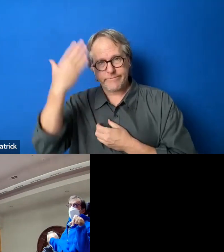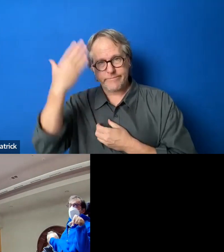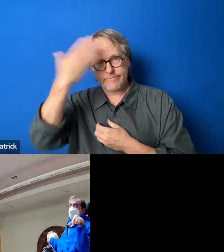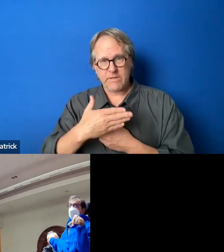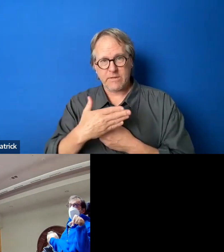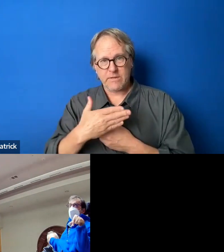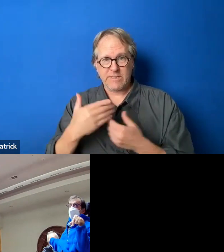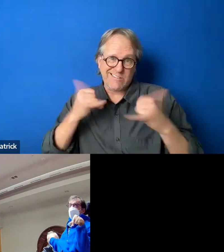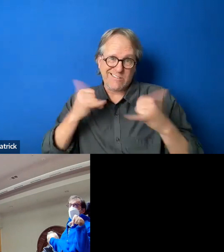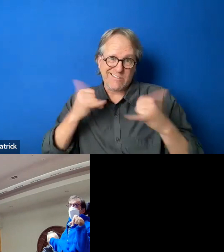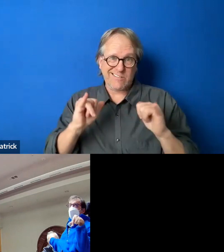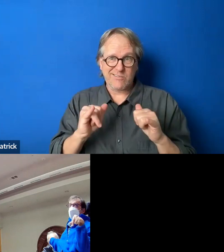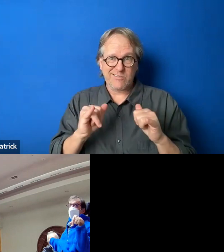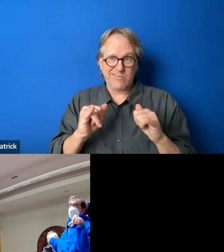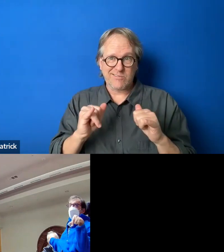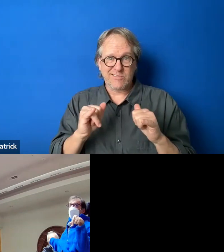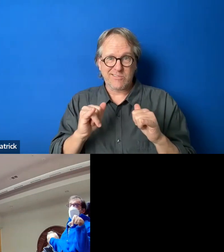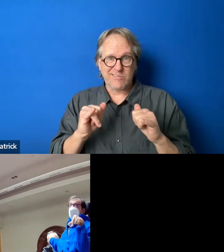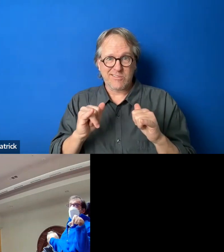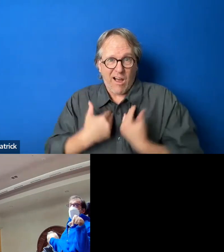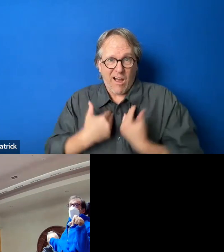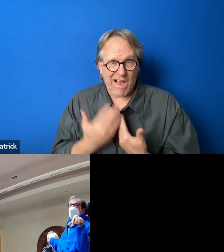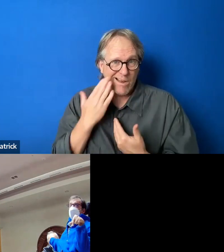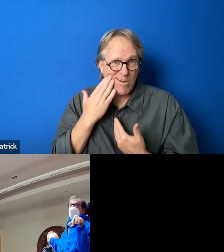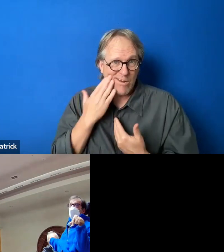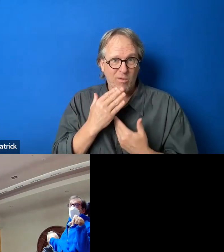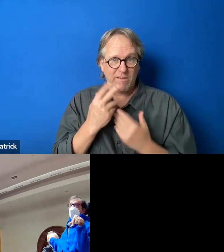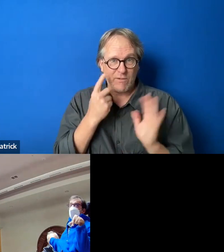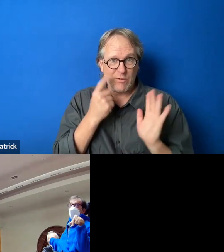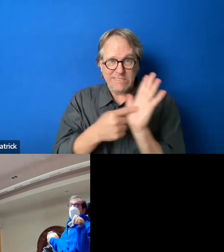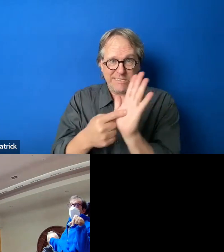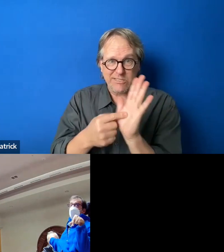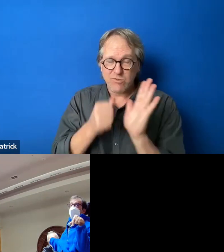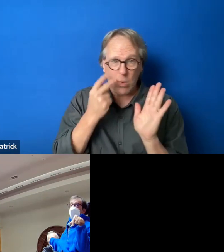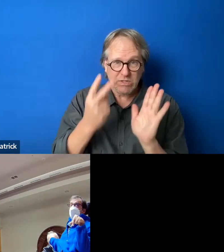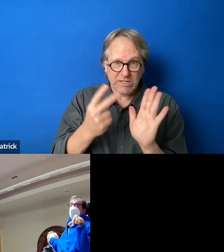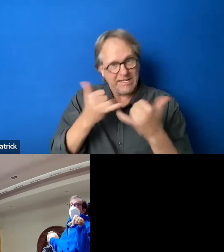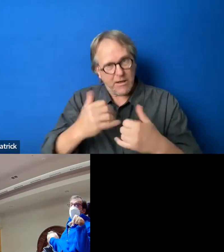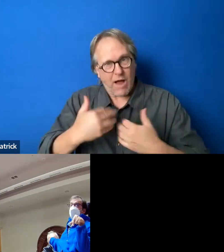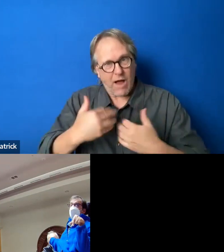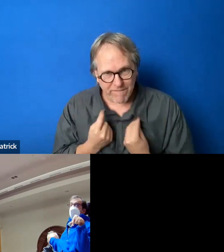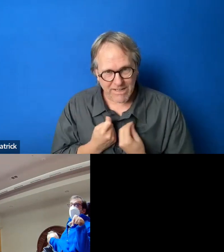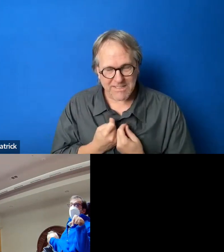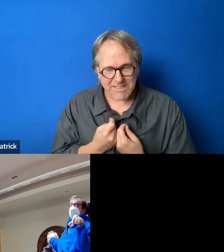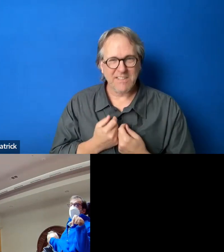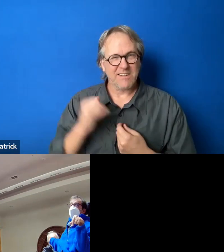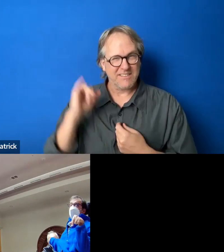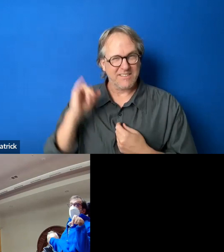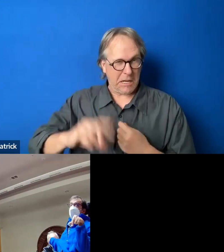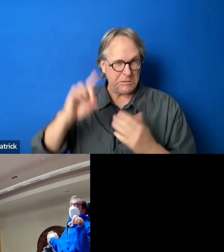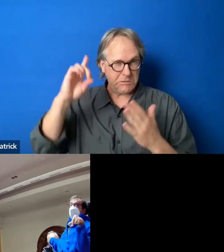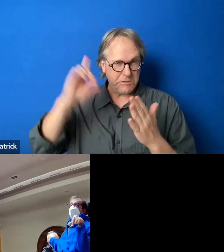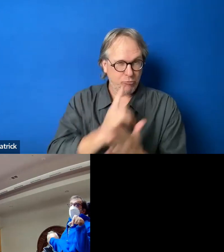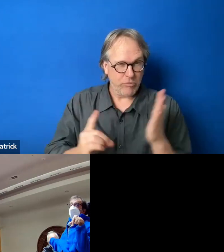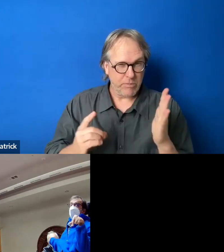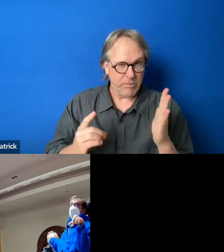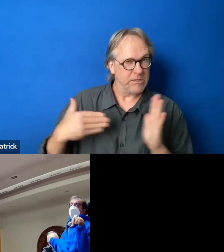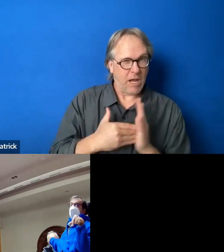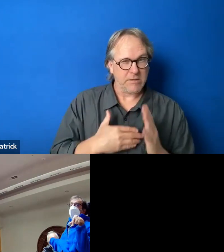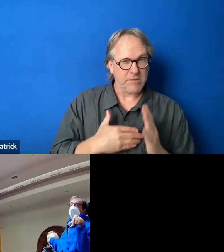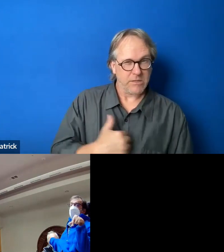us. Is that discrimination? Is it discrimination?